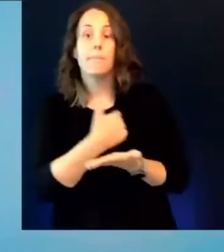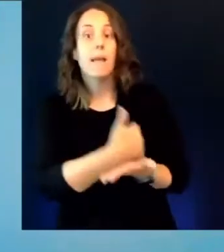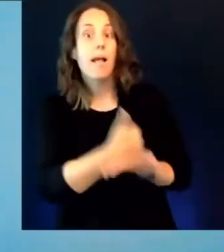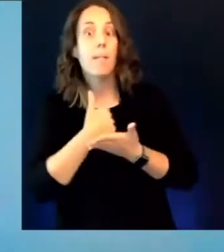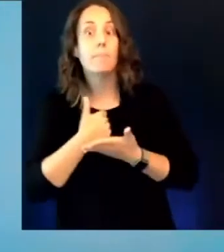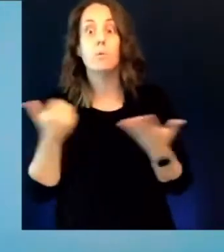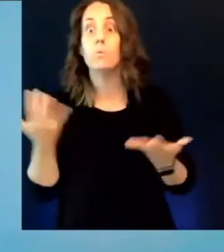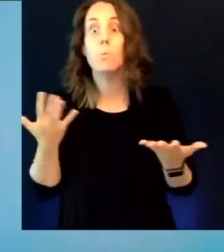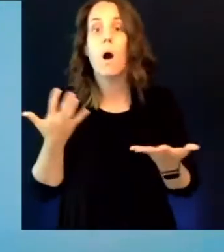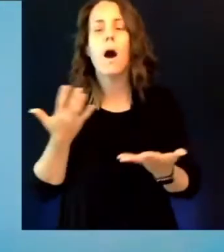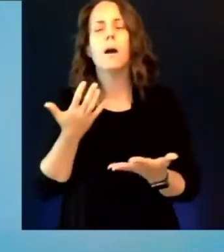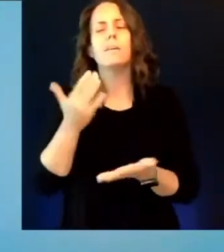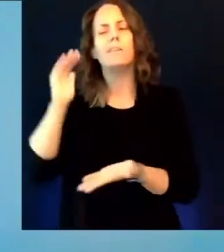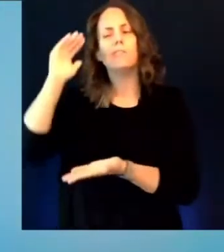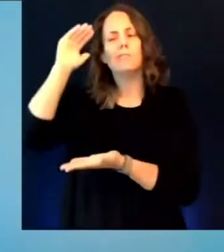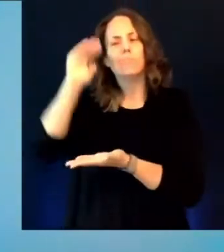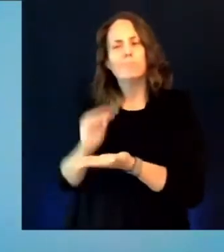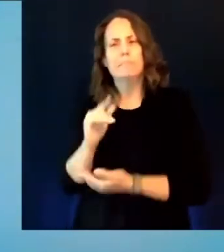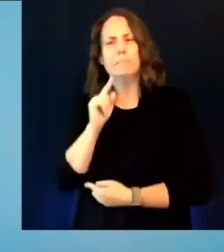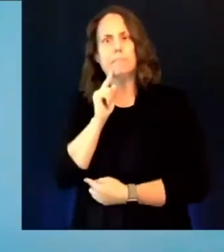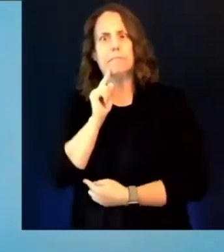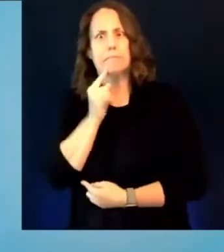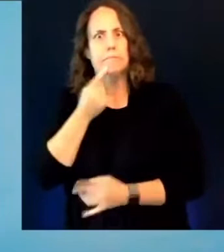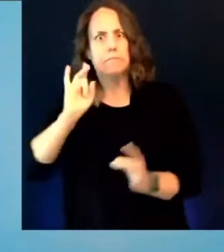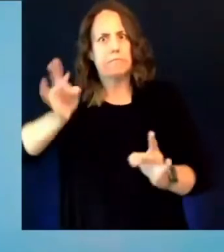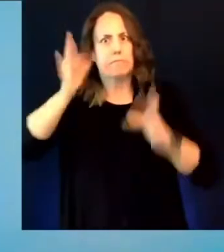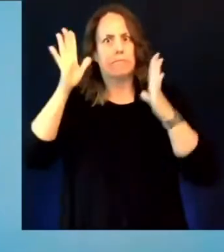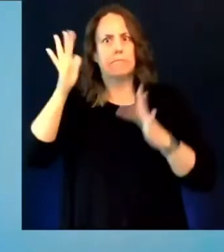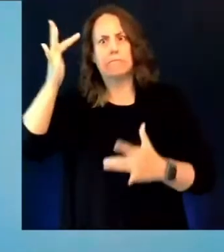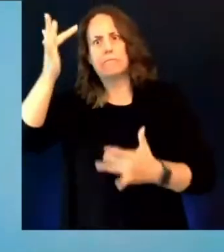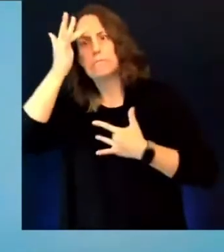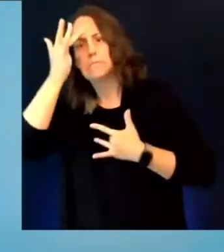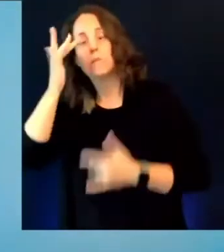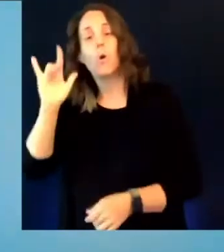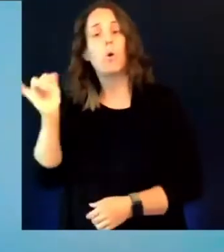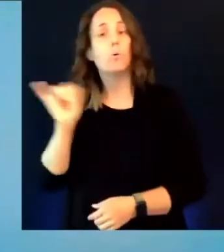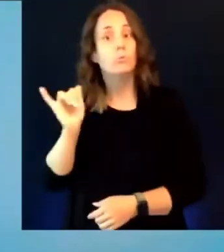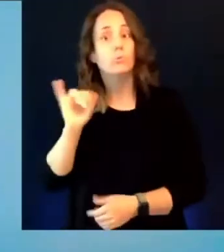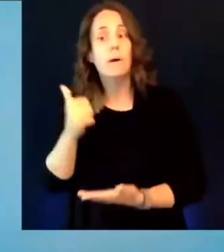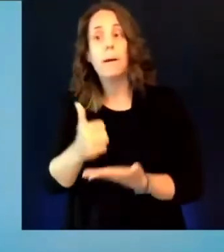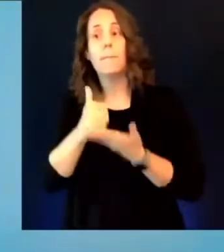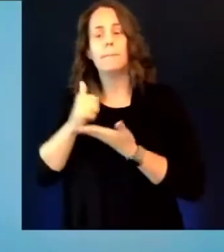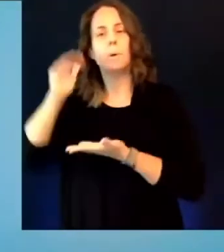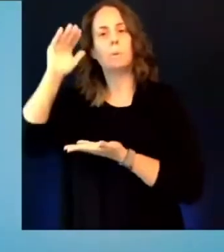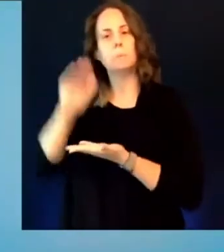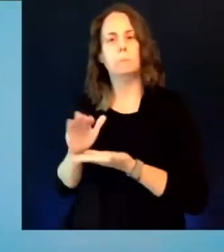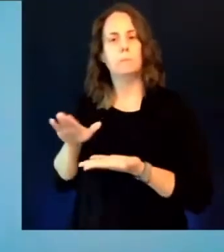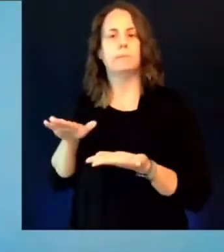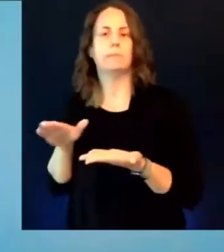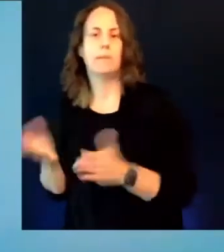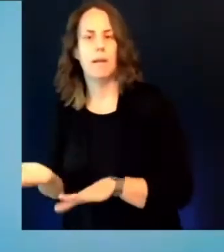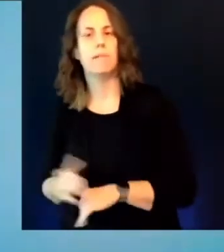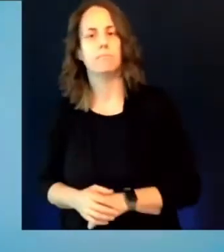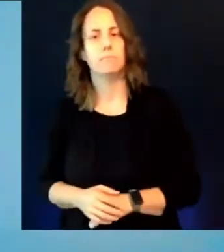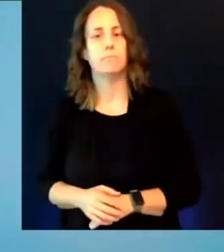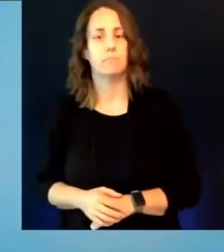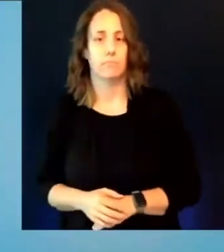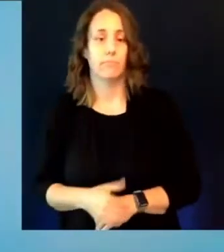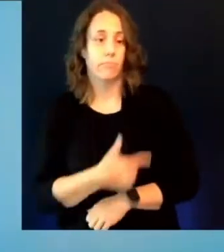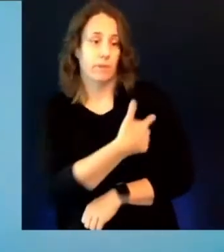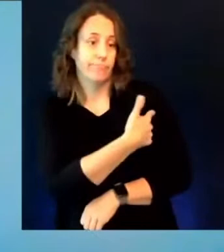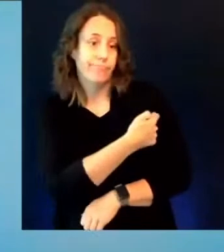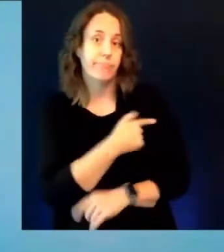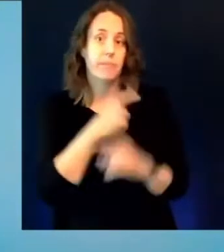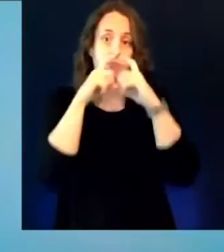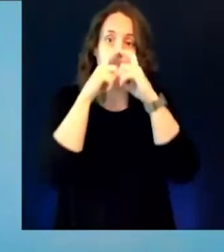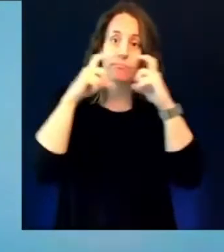COVID-19 vaccines are effective, and getting vaccinated, wearing masks, and following the science will make it possible to